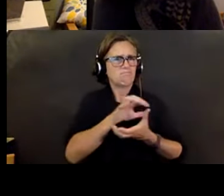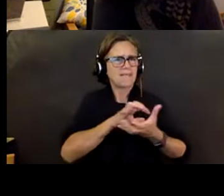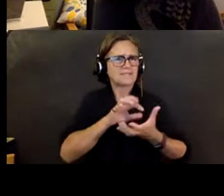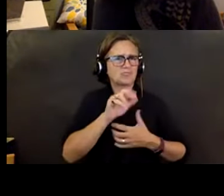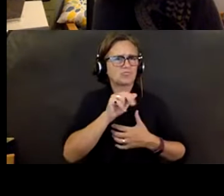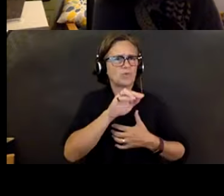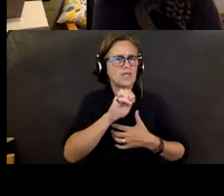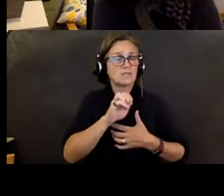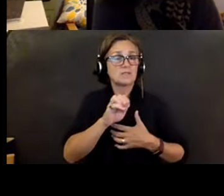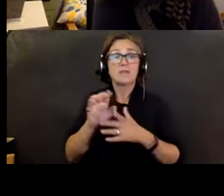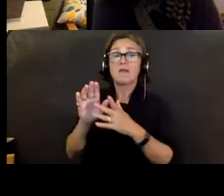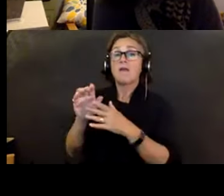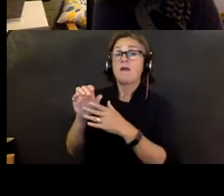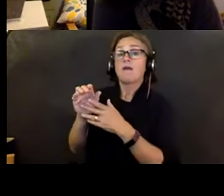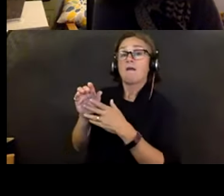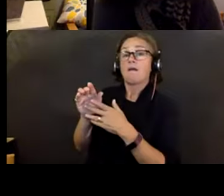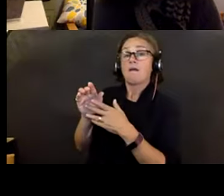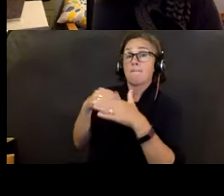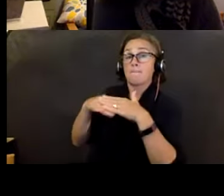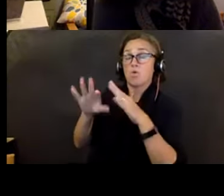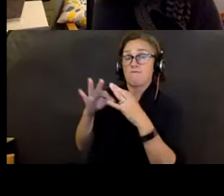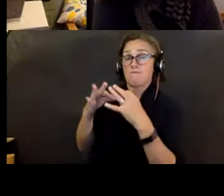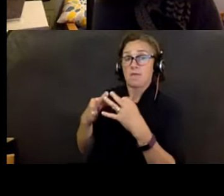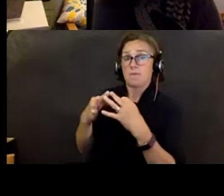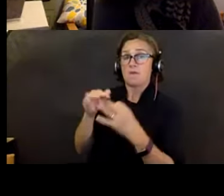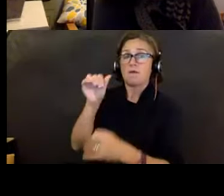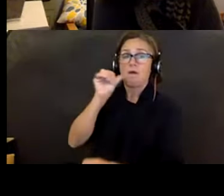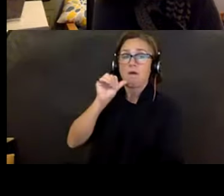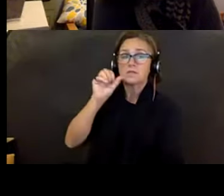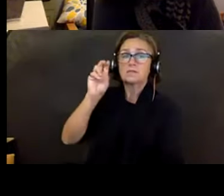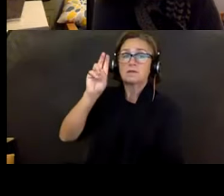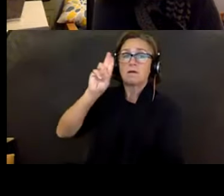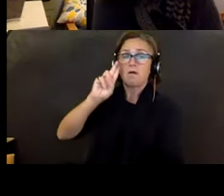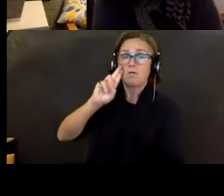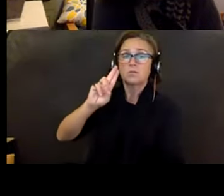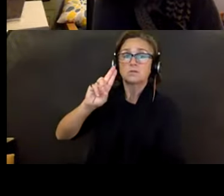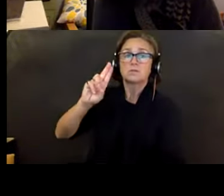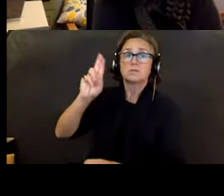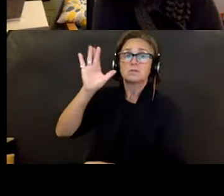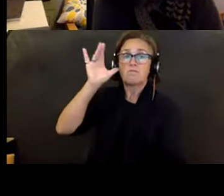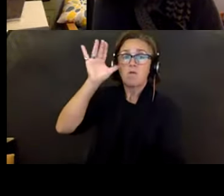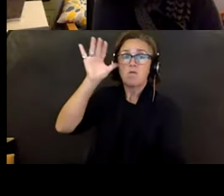uncles, aunts, they don't need to be aware that there needs to be a conversation.